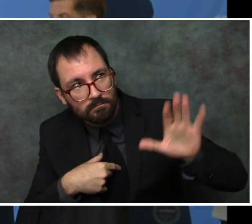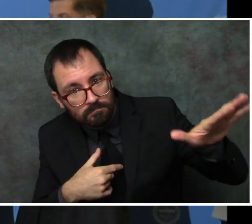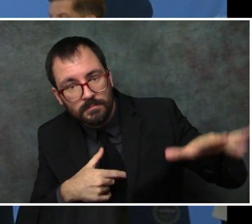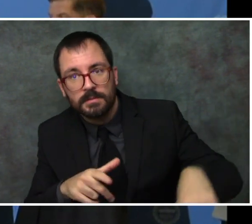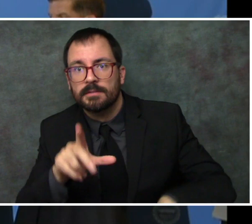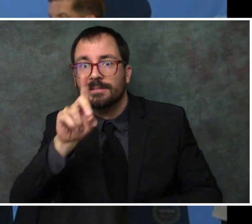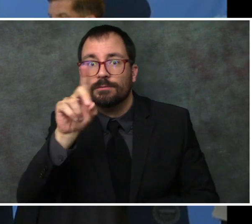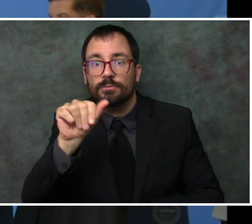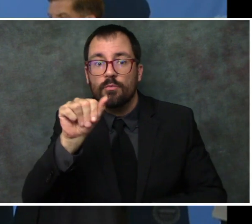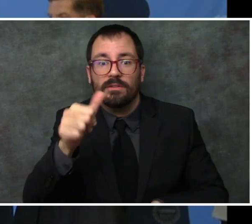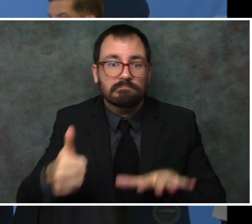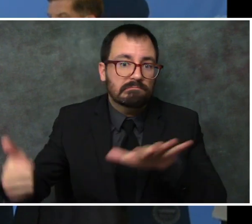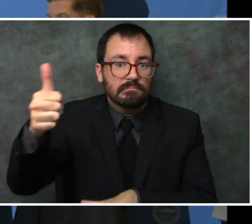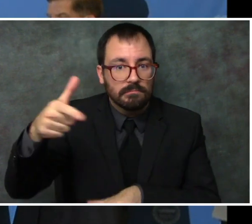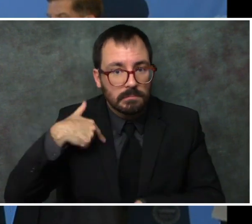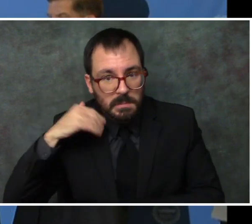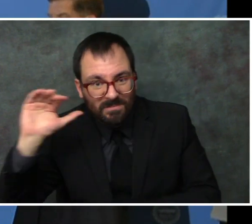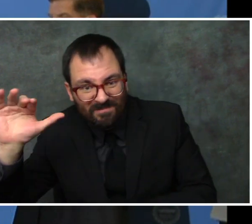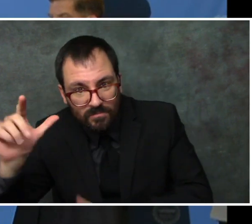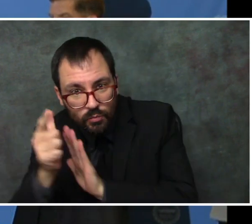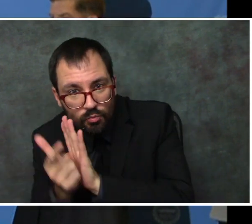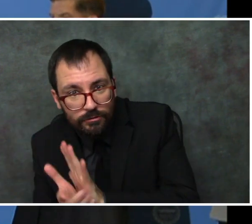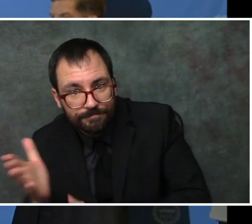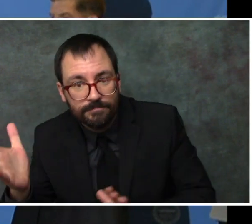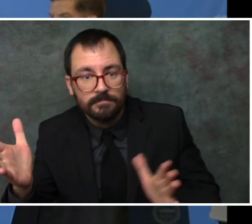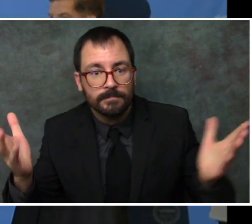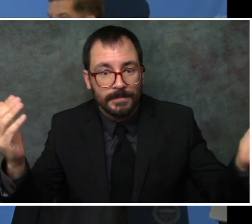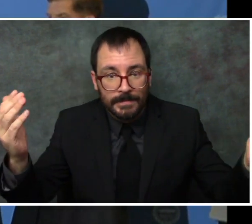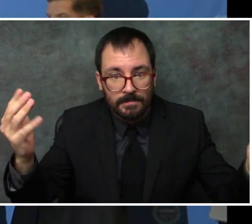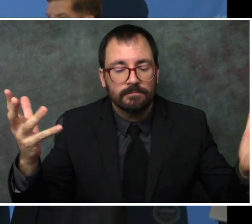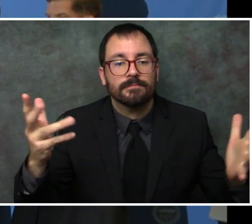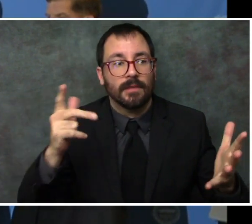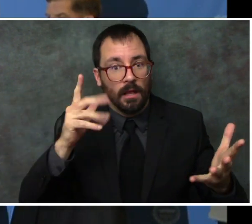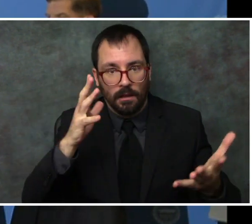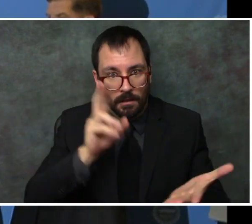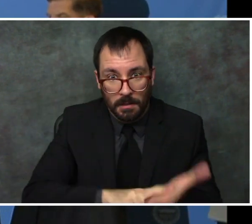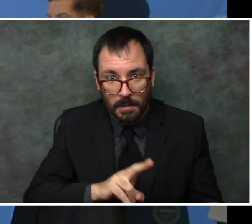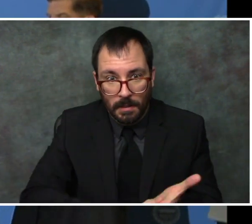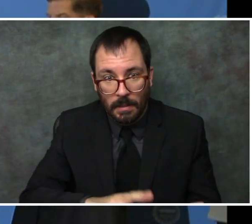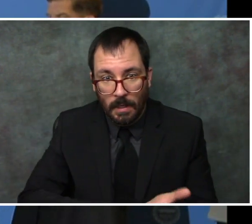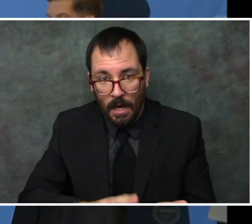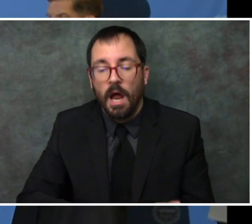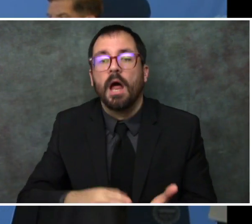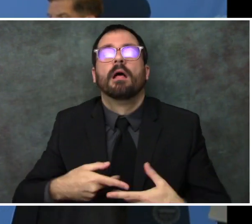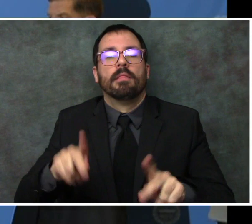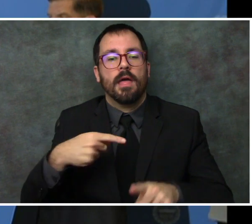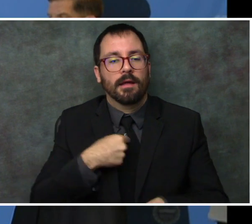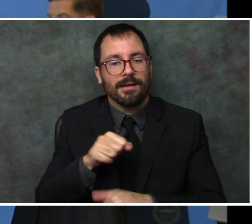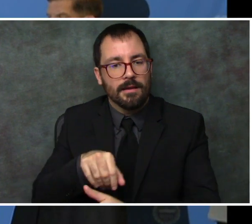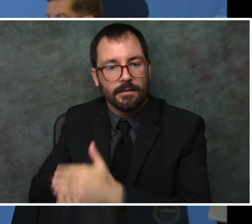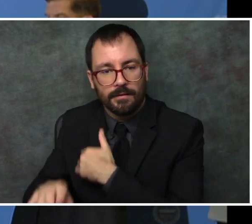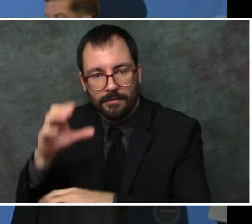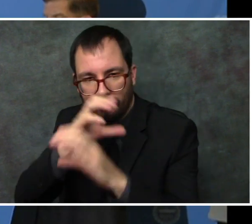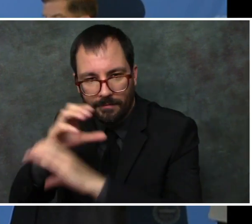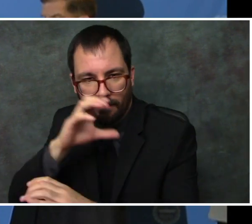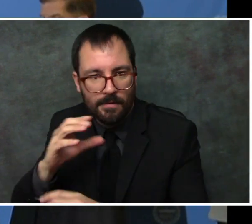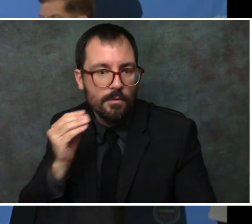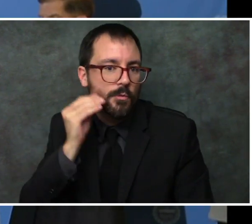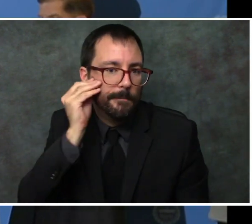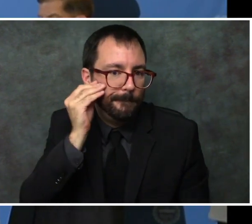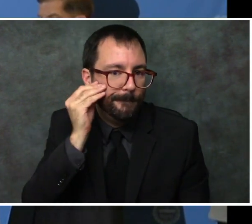warrant has the criteria that would meet that. But again, this has to be reviewed by the district